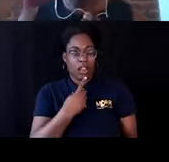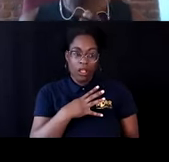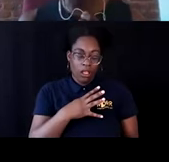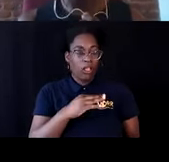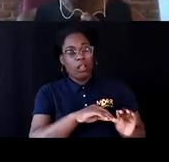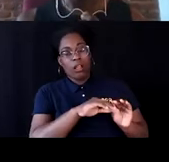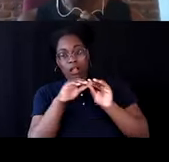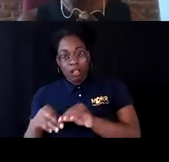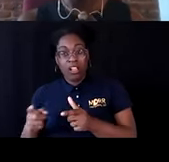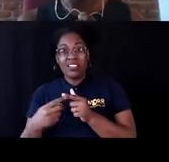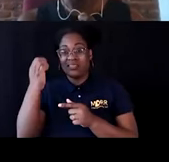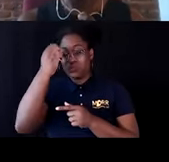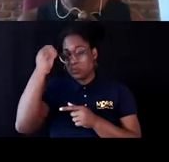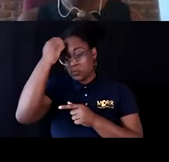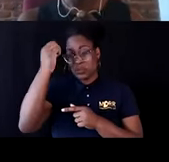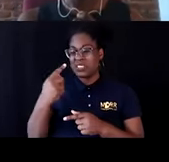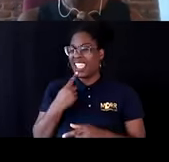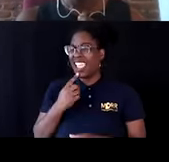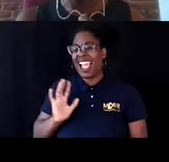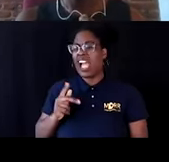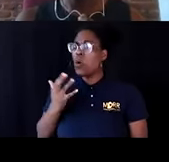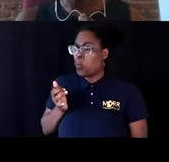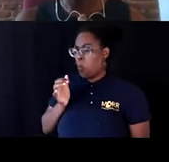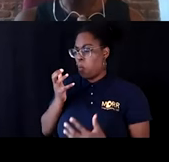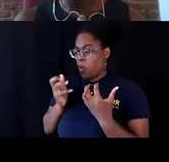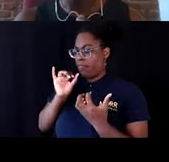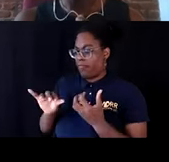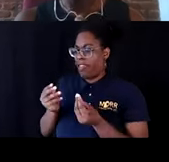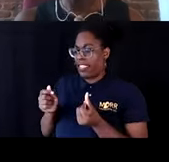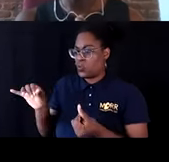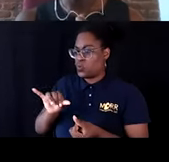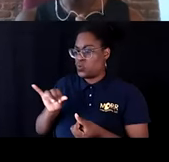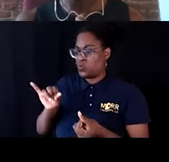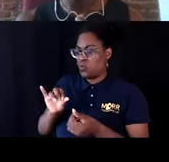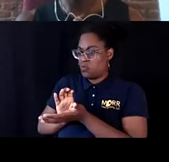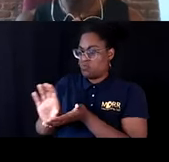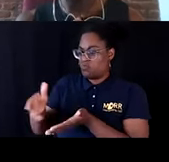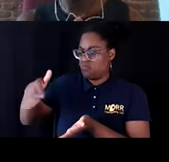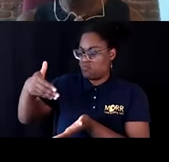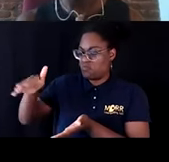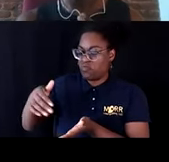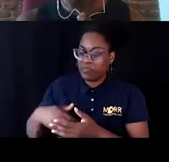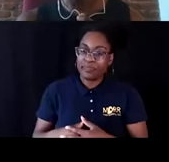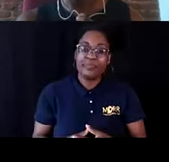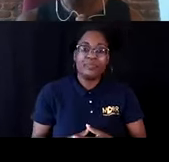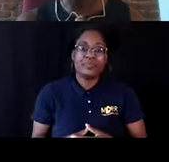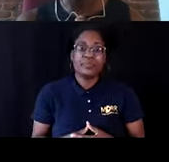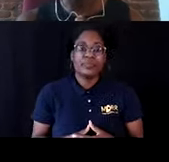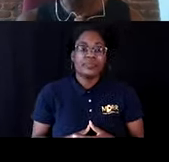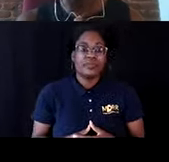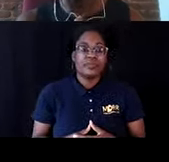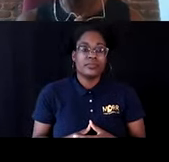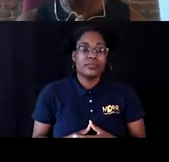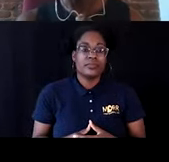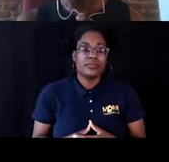In spite of that legacy, the Lenape were able to maintain their cultural ways, were able to maintain many of